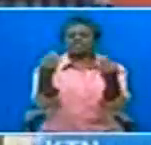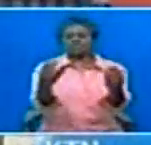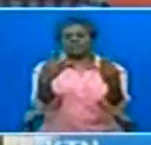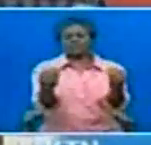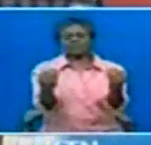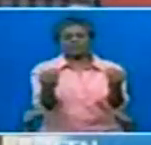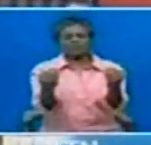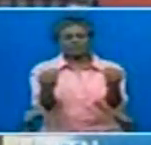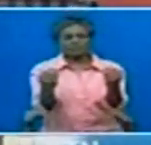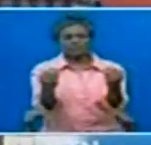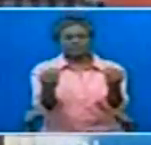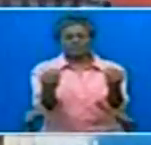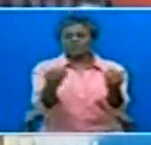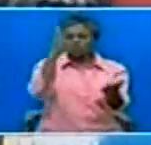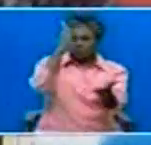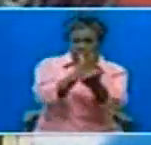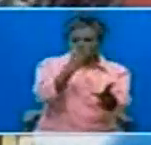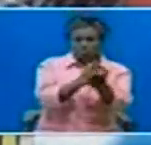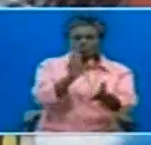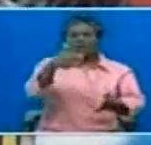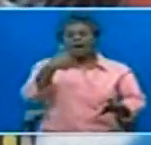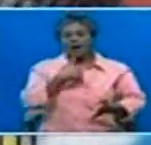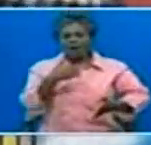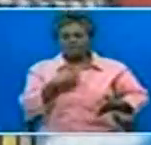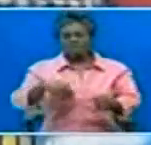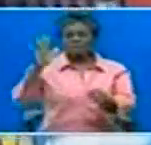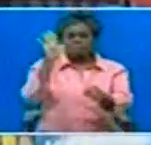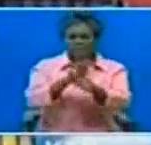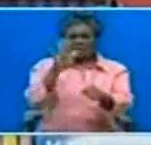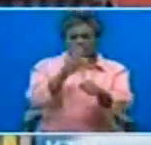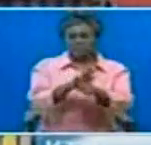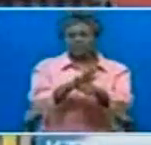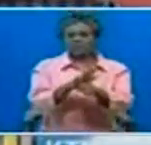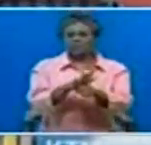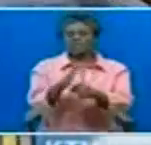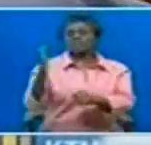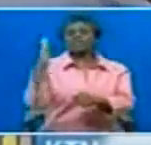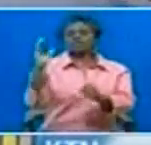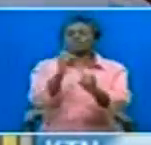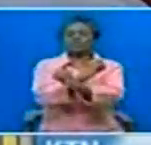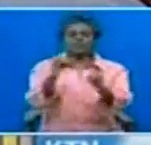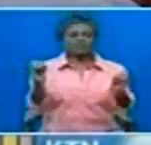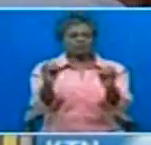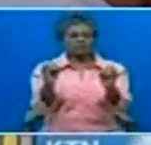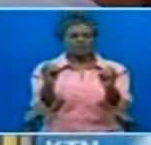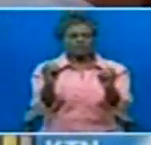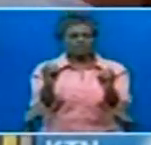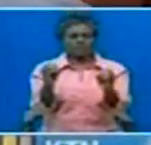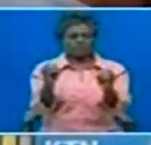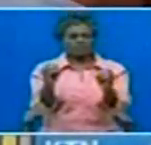country, be sure that there will be a lot of pronounced insecurity, because specifically about